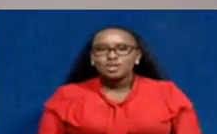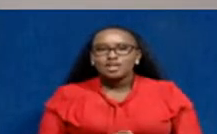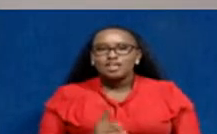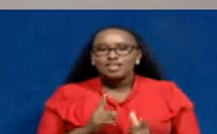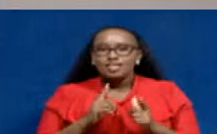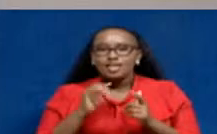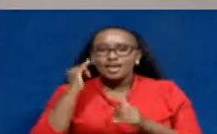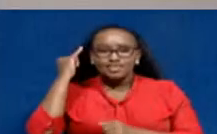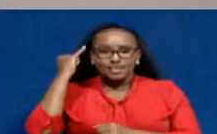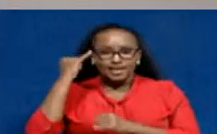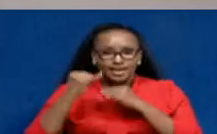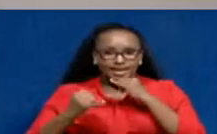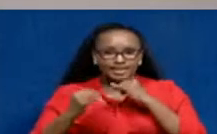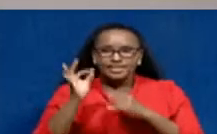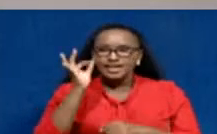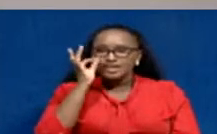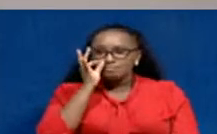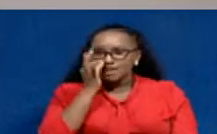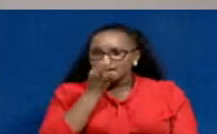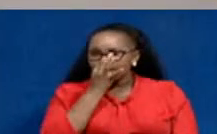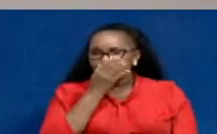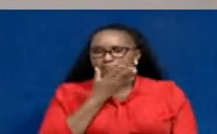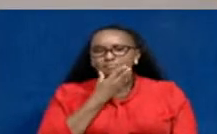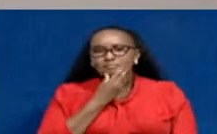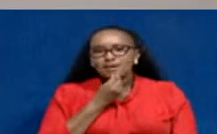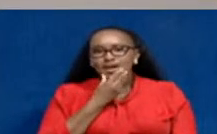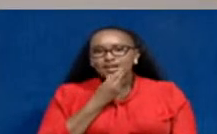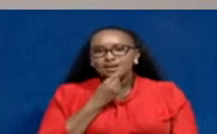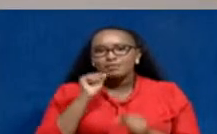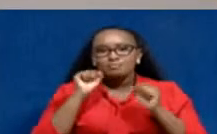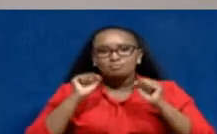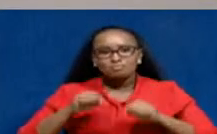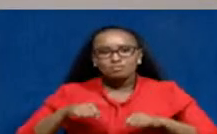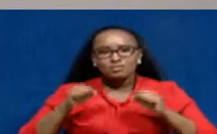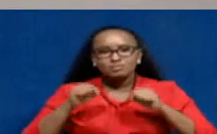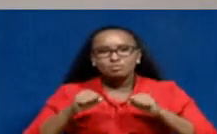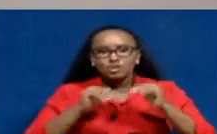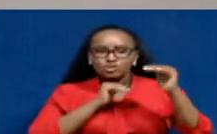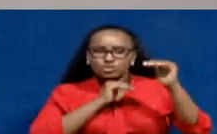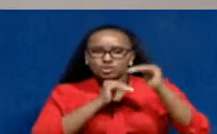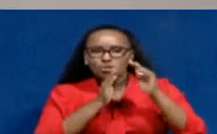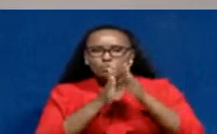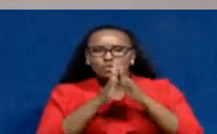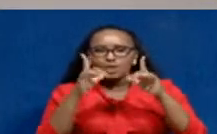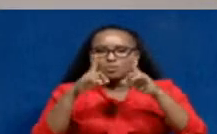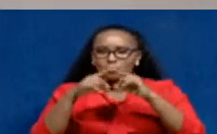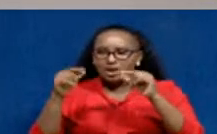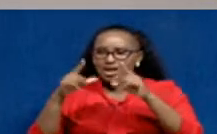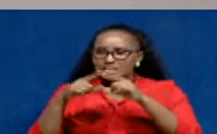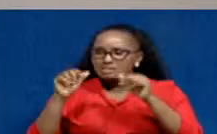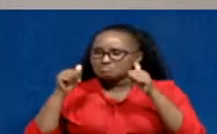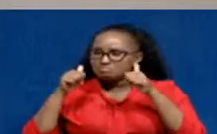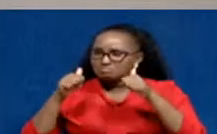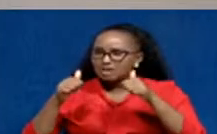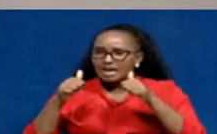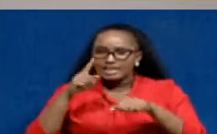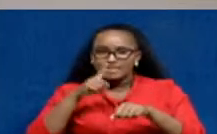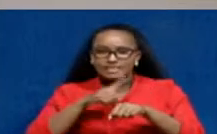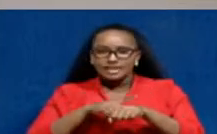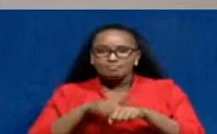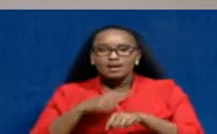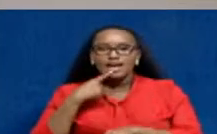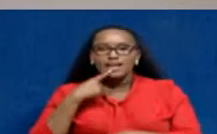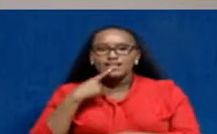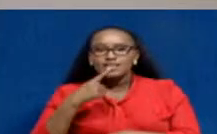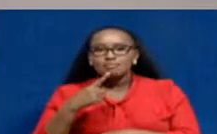end of Kibaki the man can only be summarized by the words of Apostle Paul when he said